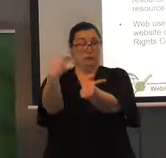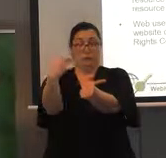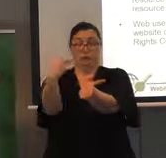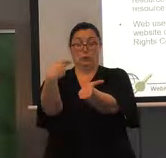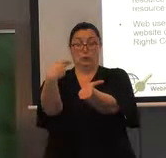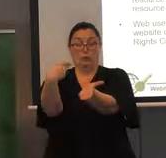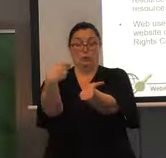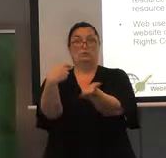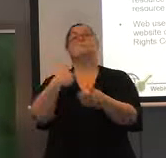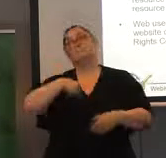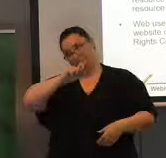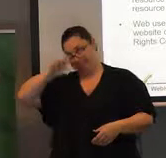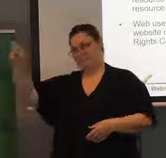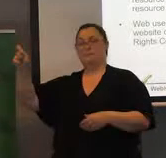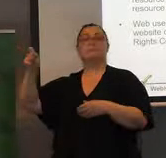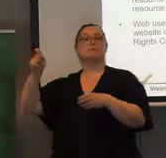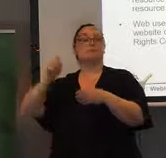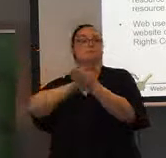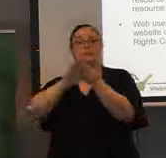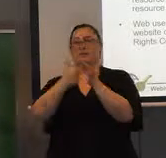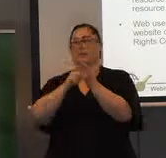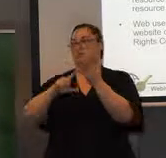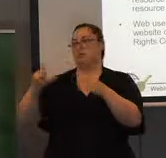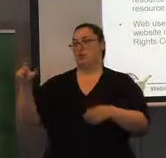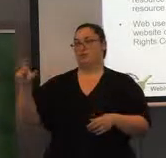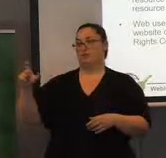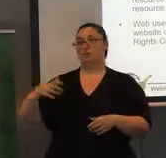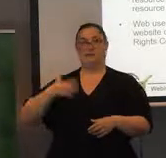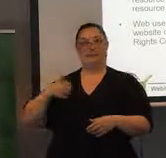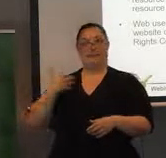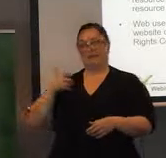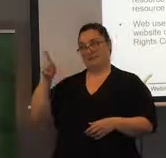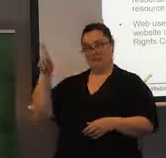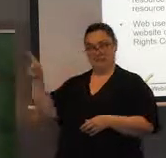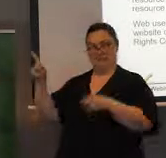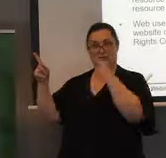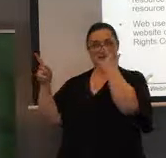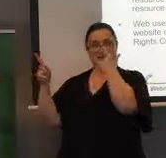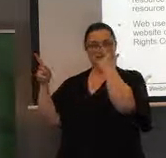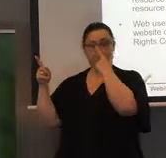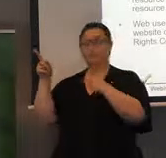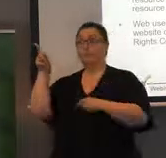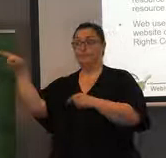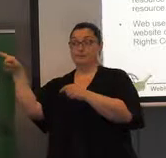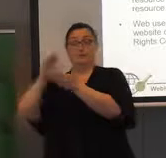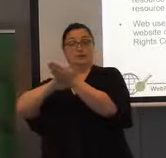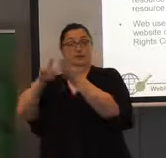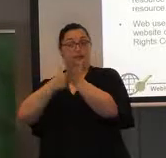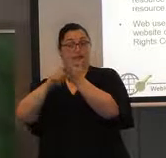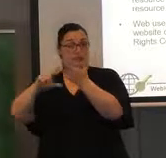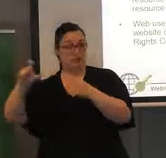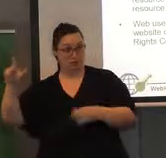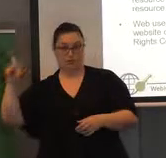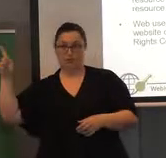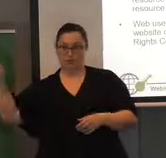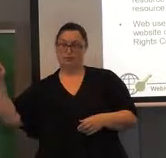don't and refuse to, then they can go to the Australian Human Rights Commission and they can make a complaint against you. The Australian Human